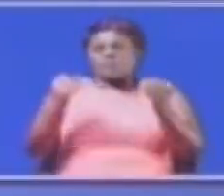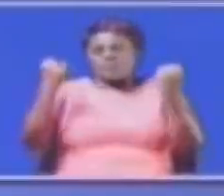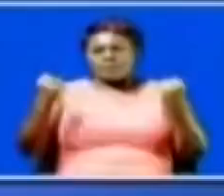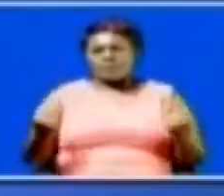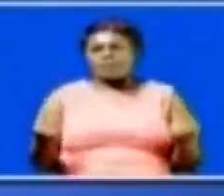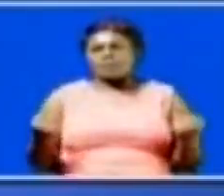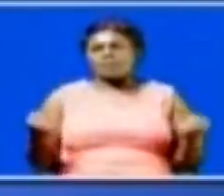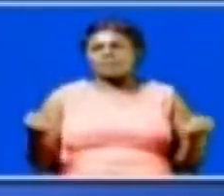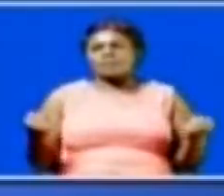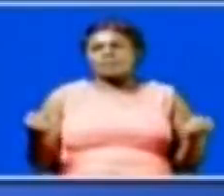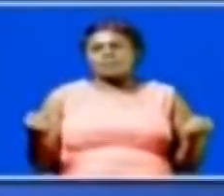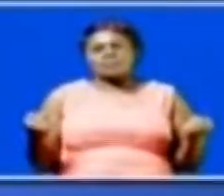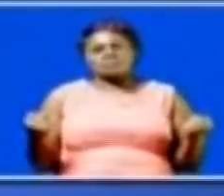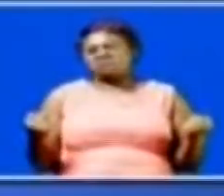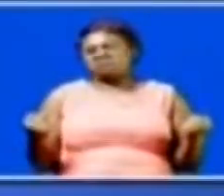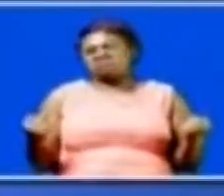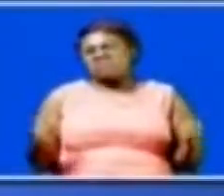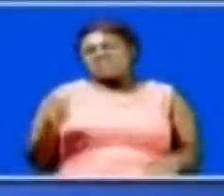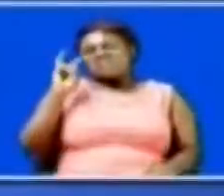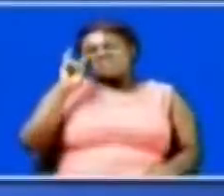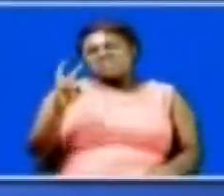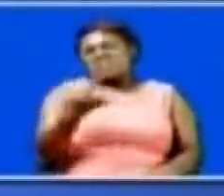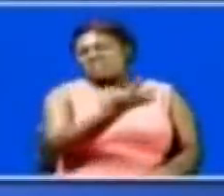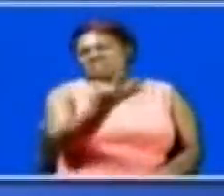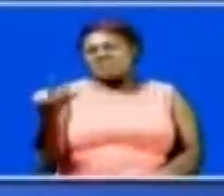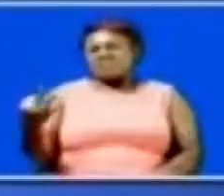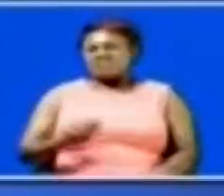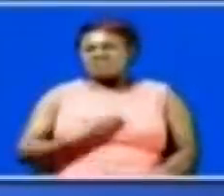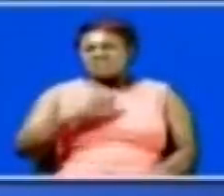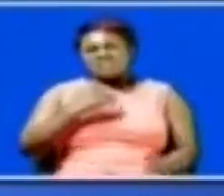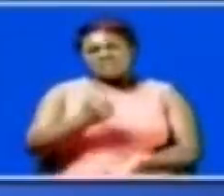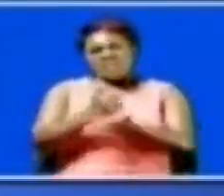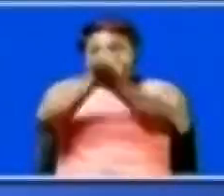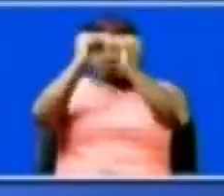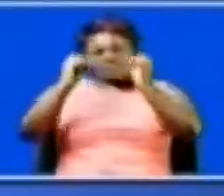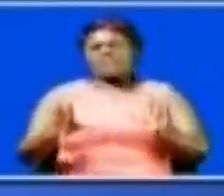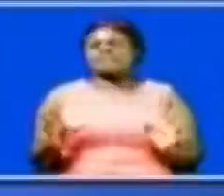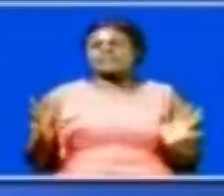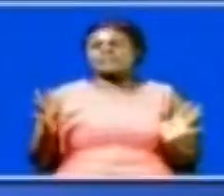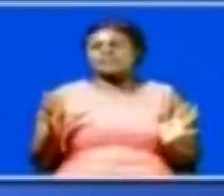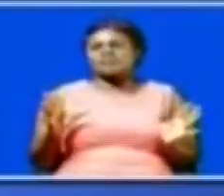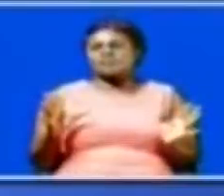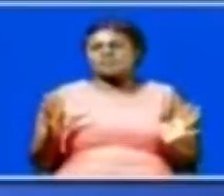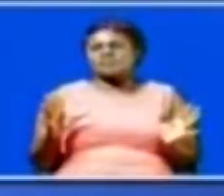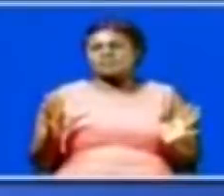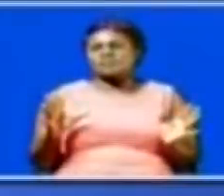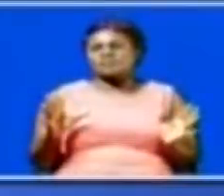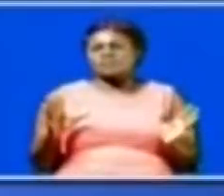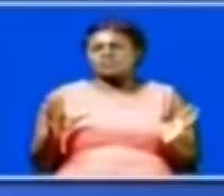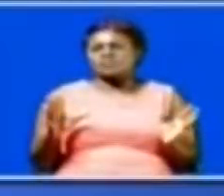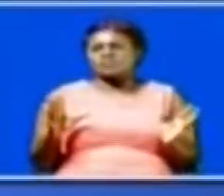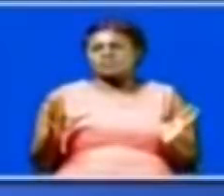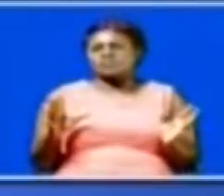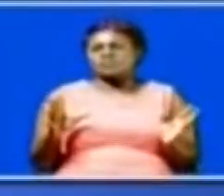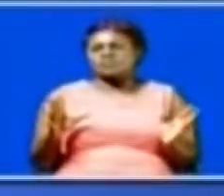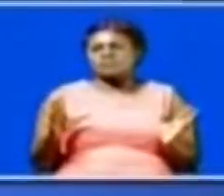Okay. So I actually do not see any of those things providing any sort of useful reprieve. Yeah,